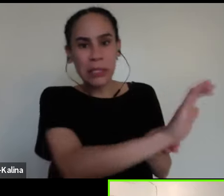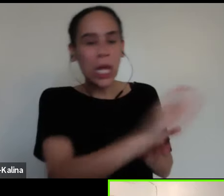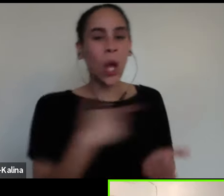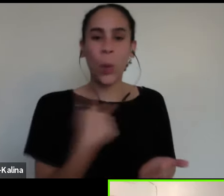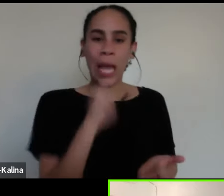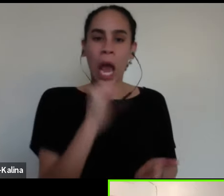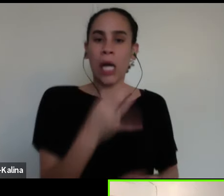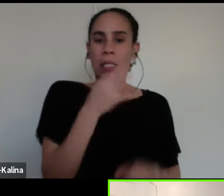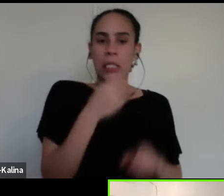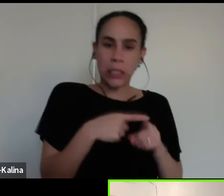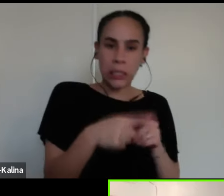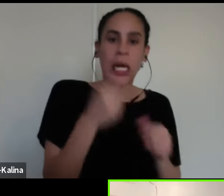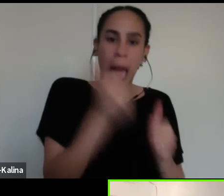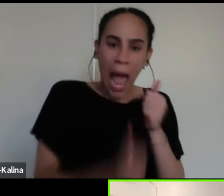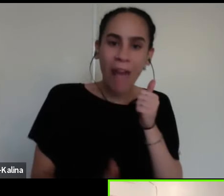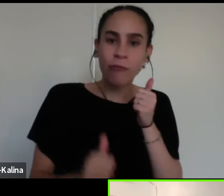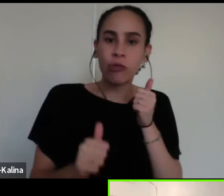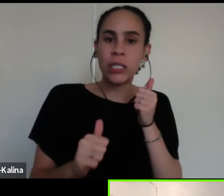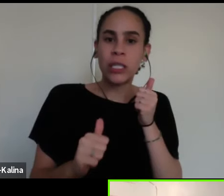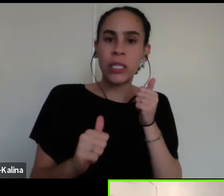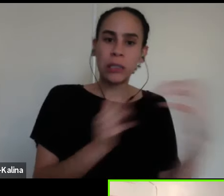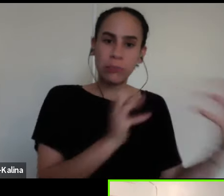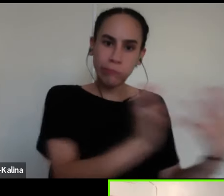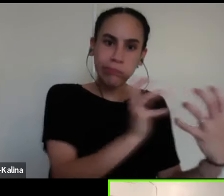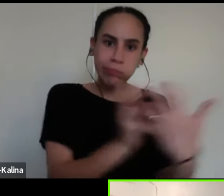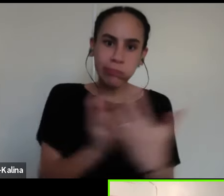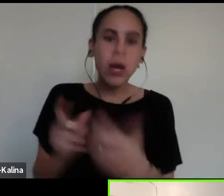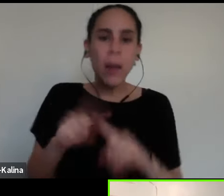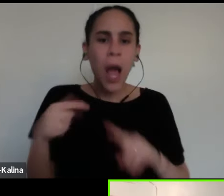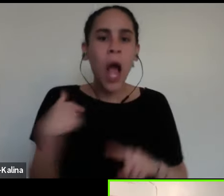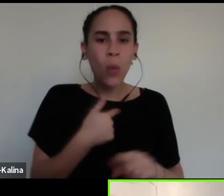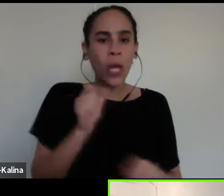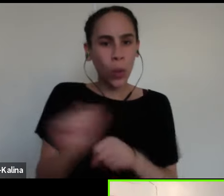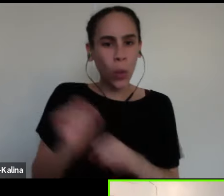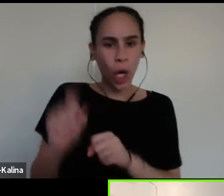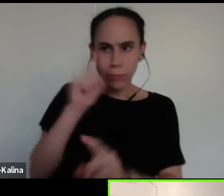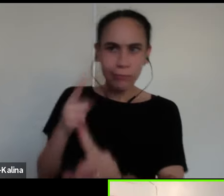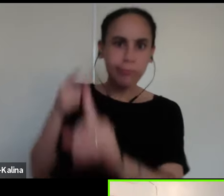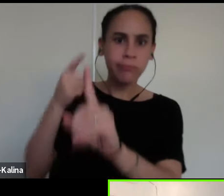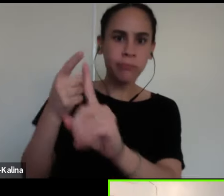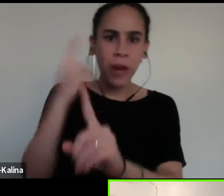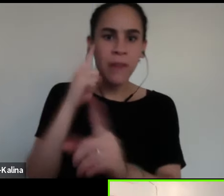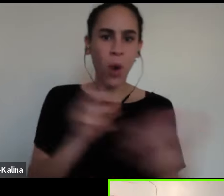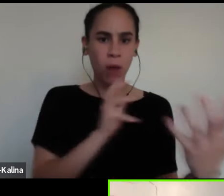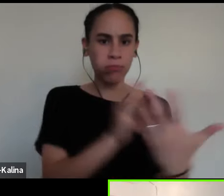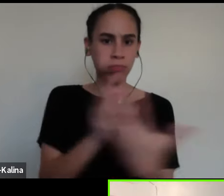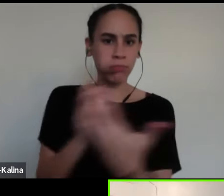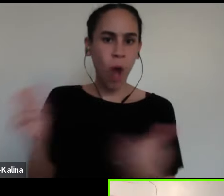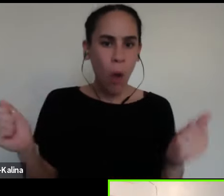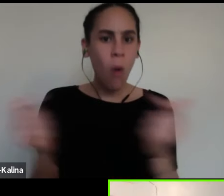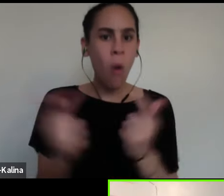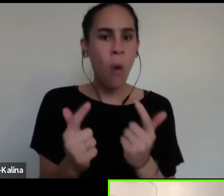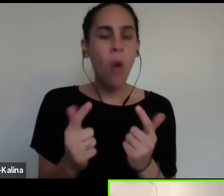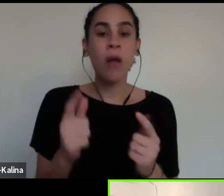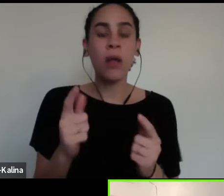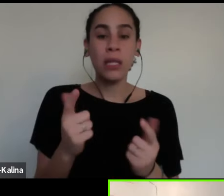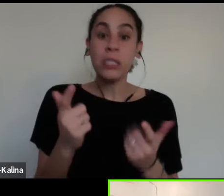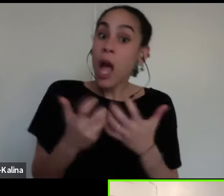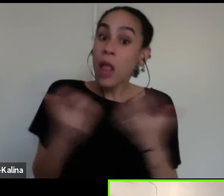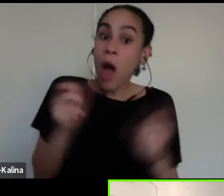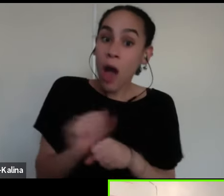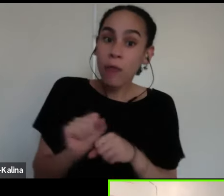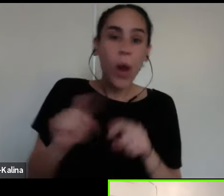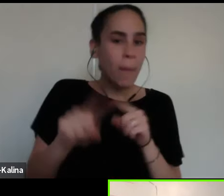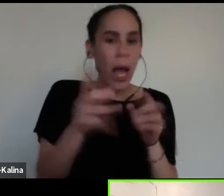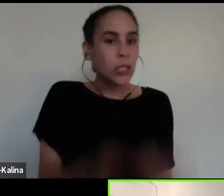every modality, but we're working toward that. And so it does create quite a bit of work, but every time is worth it. Every single time is worth it.